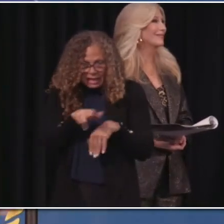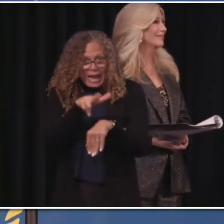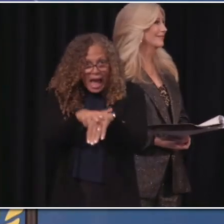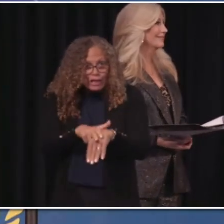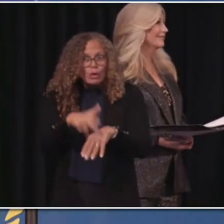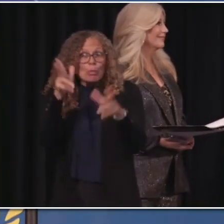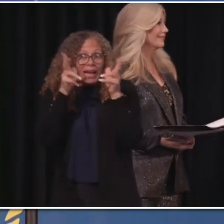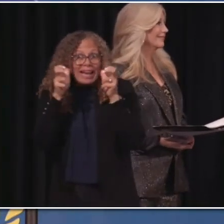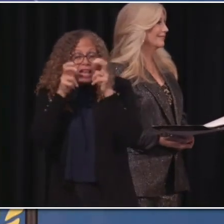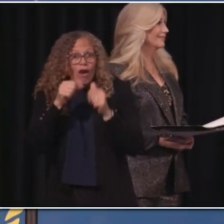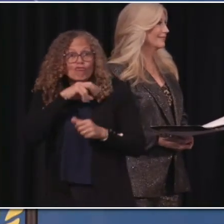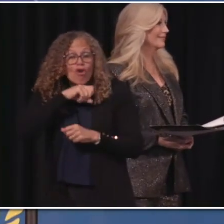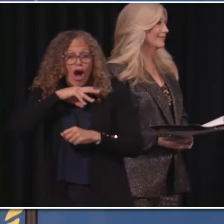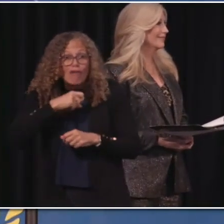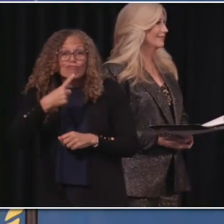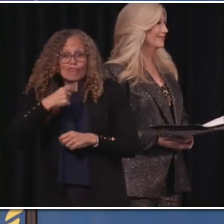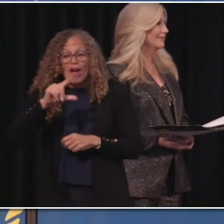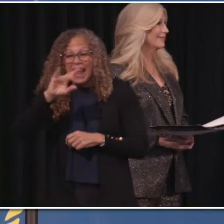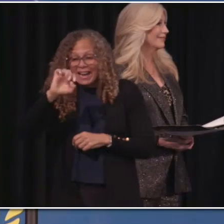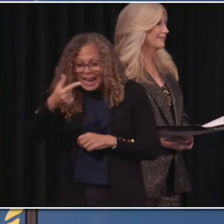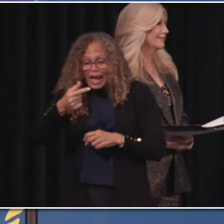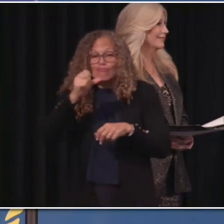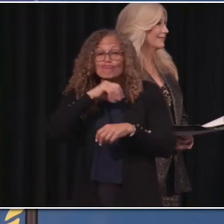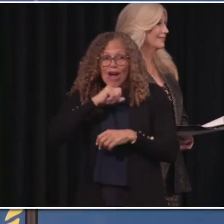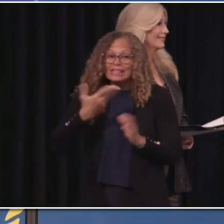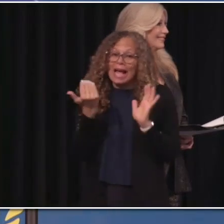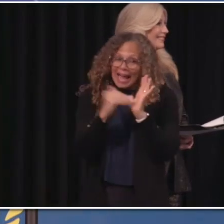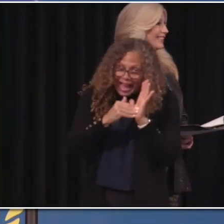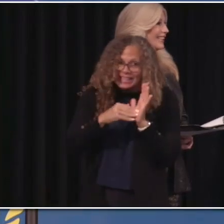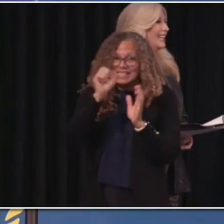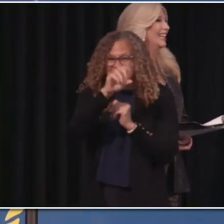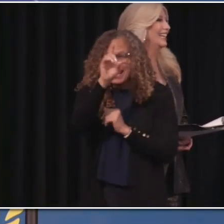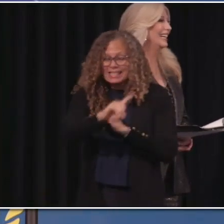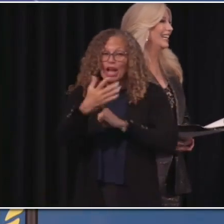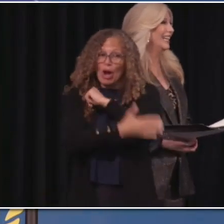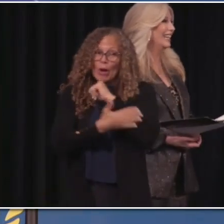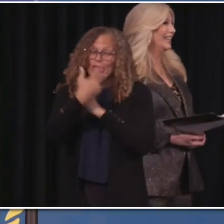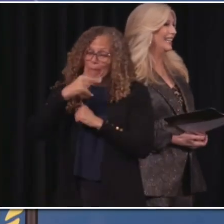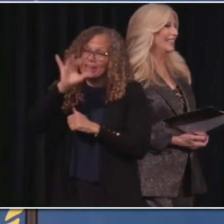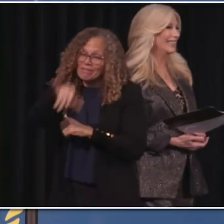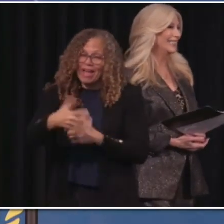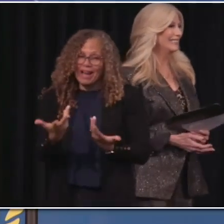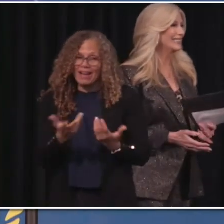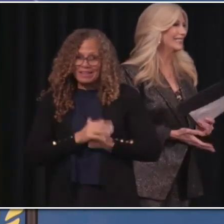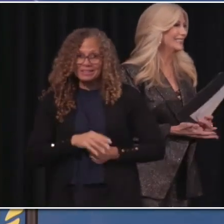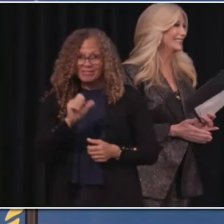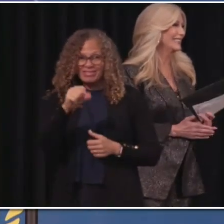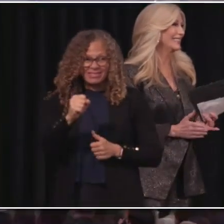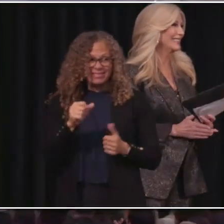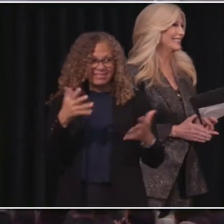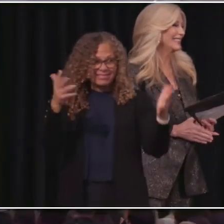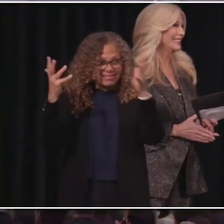can hear red-legged frogs again in San Diego County due to our efforts.